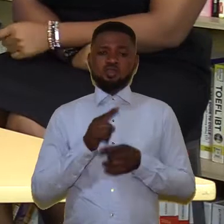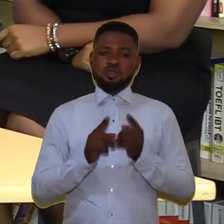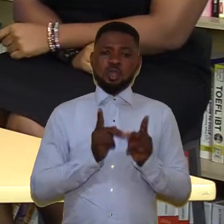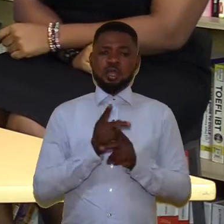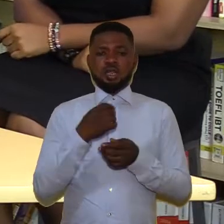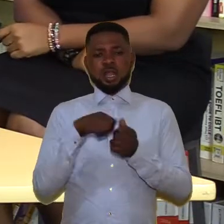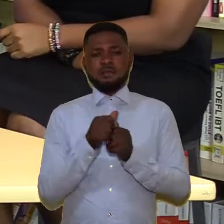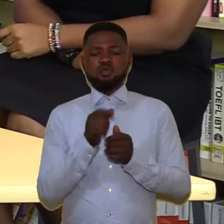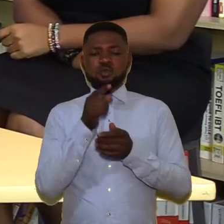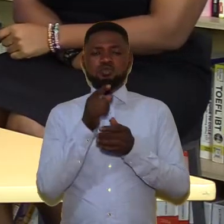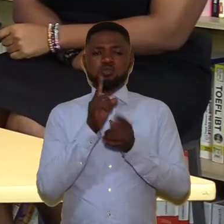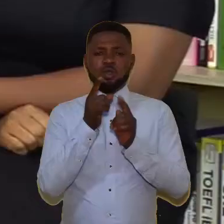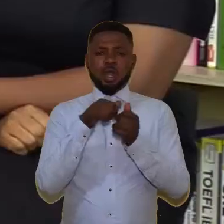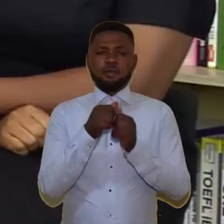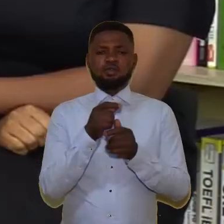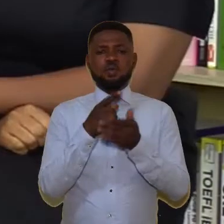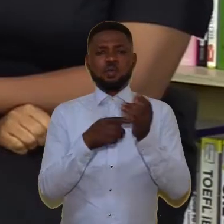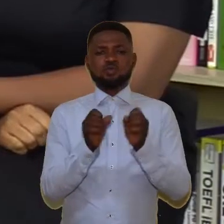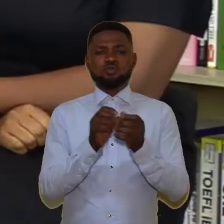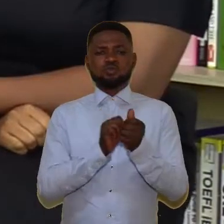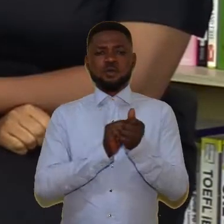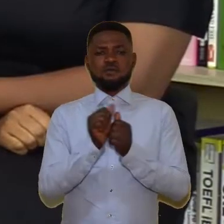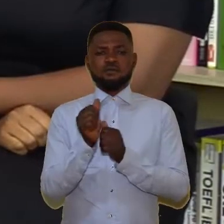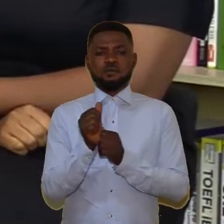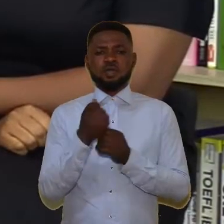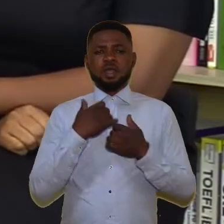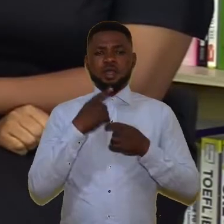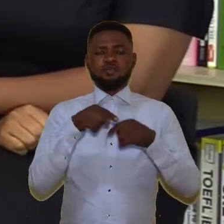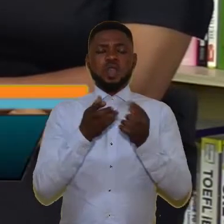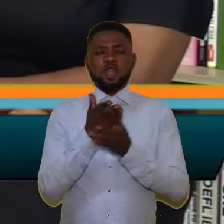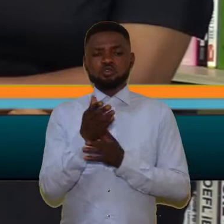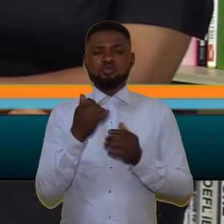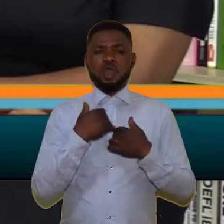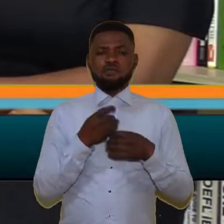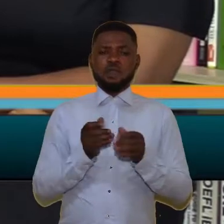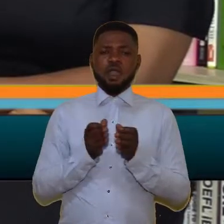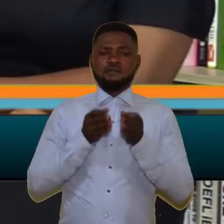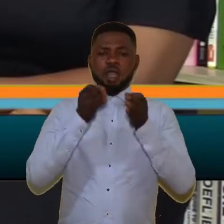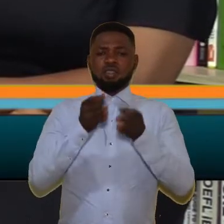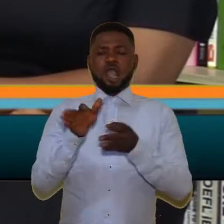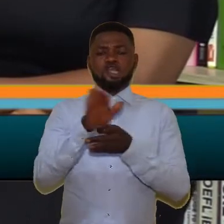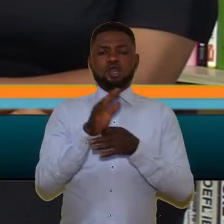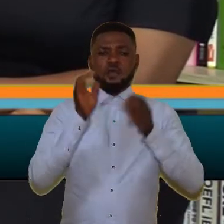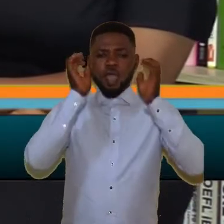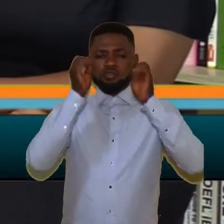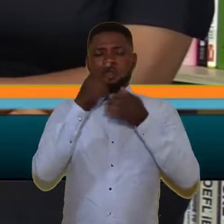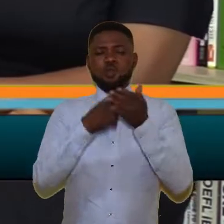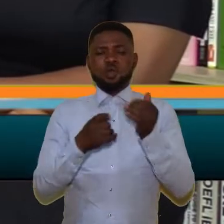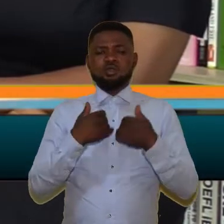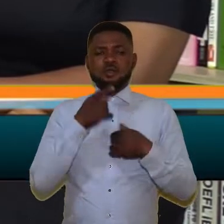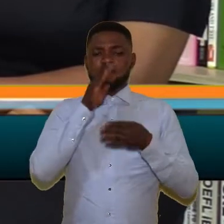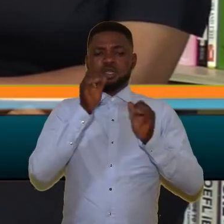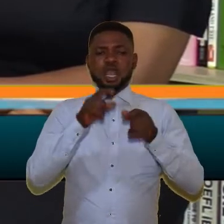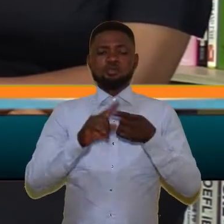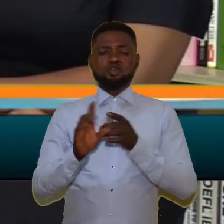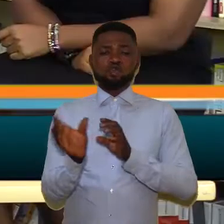of talk about what so far have you furthered your education? What have you been